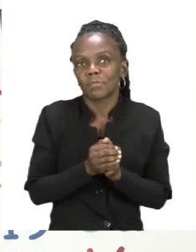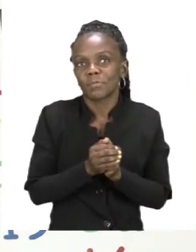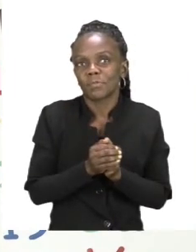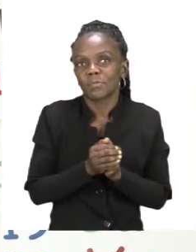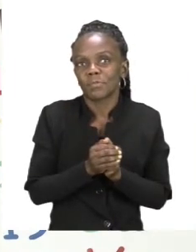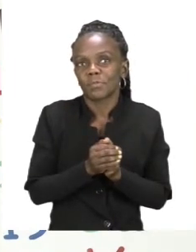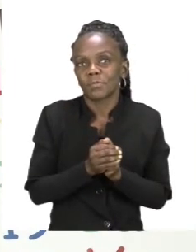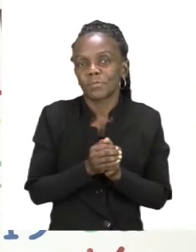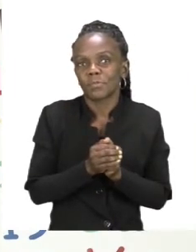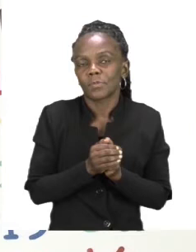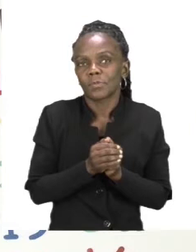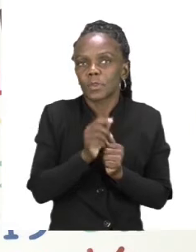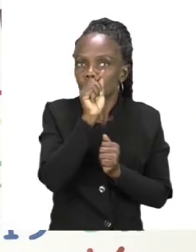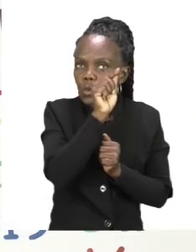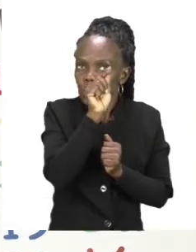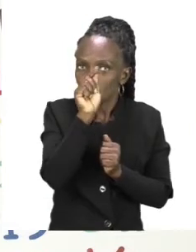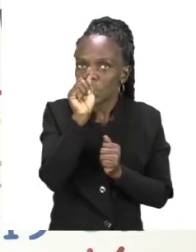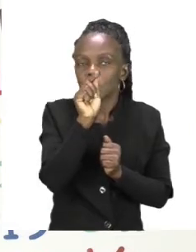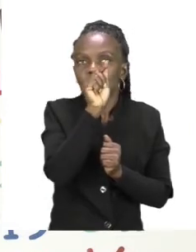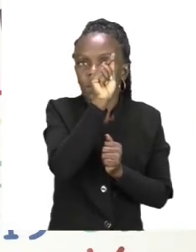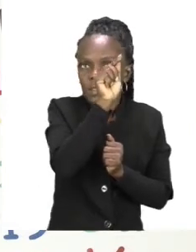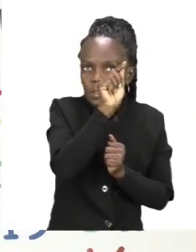on the dotted one. Let's go